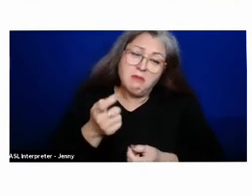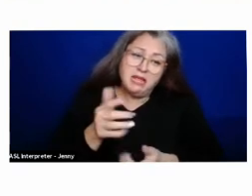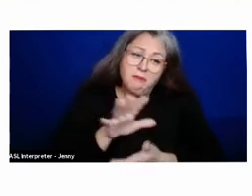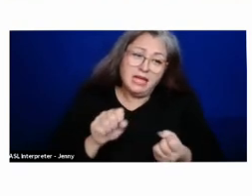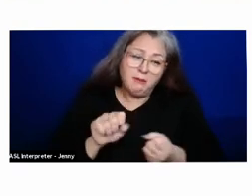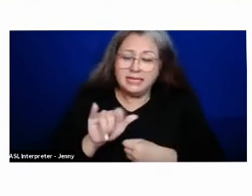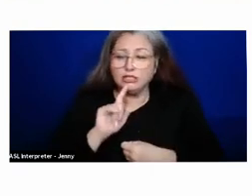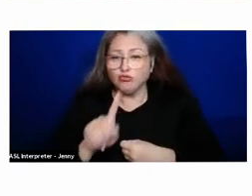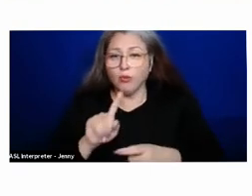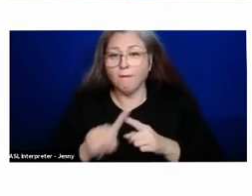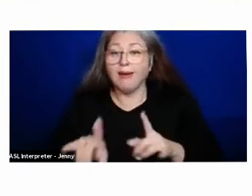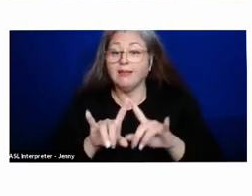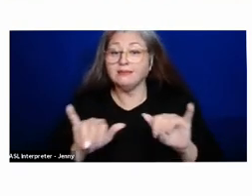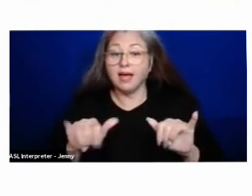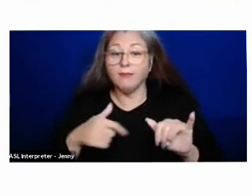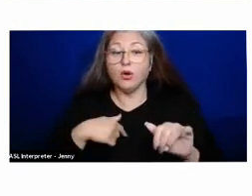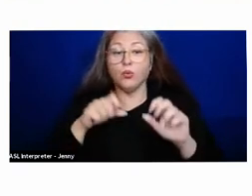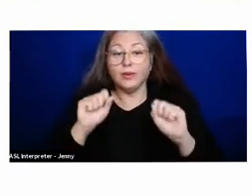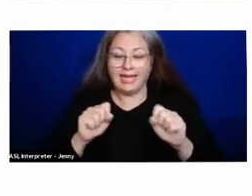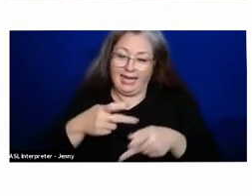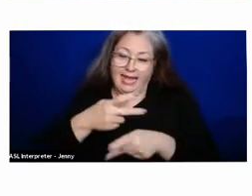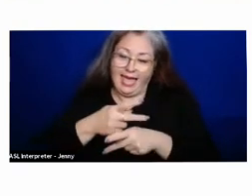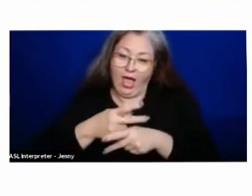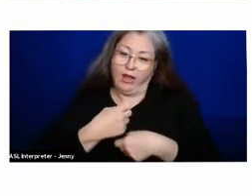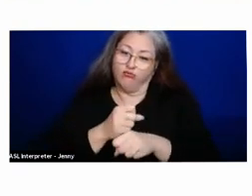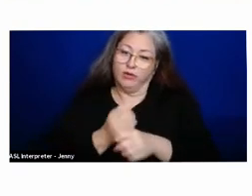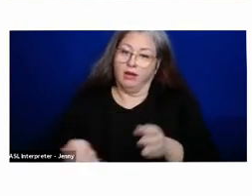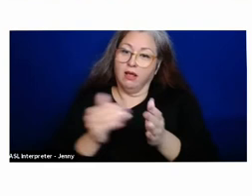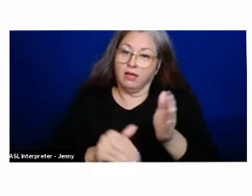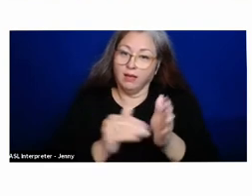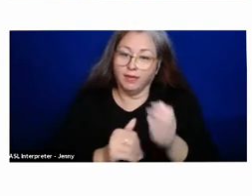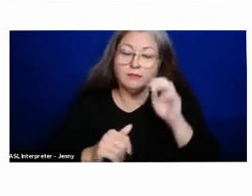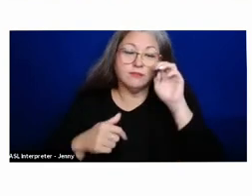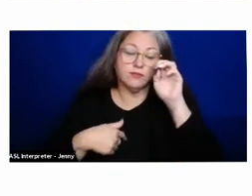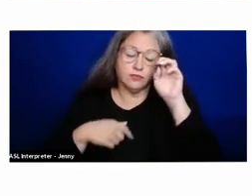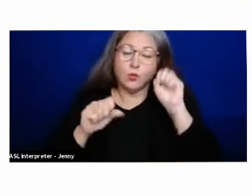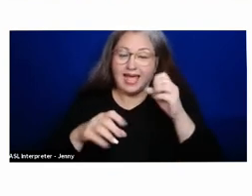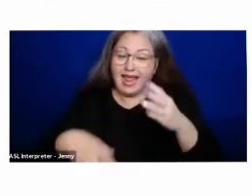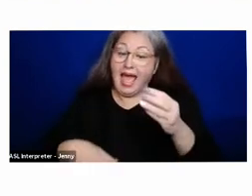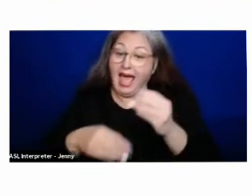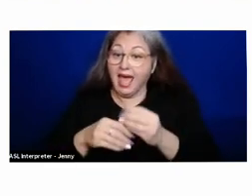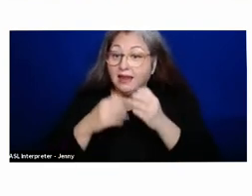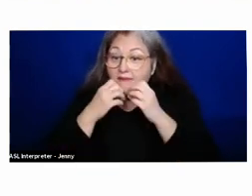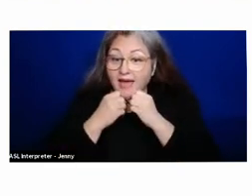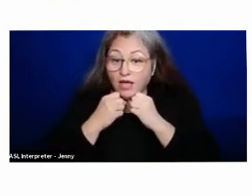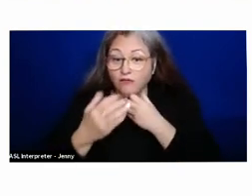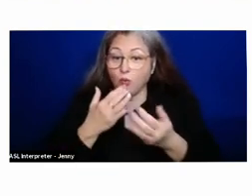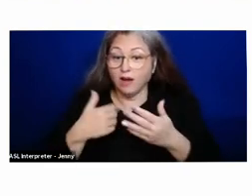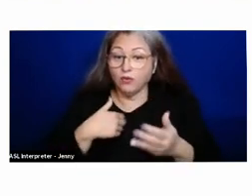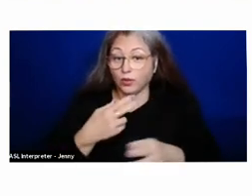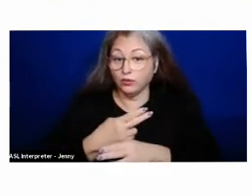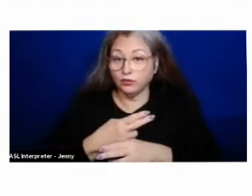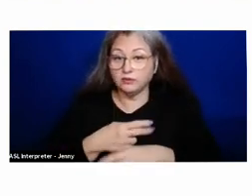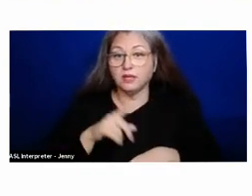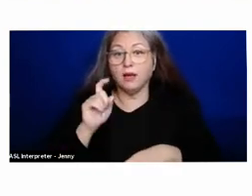but we are also capable of care and regeneration. We are capable of adding value to the things that we use. We